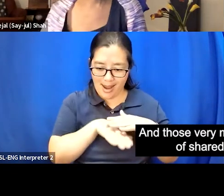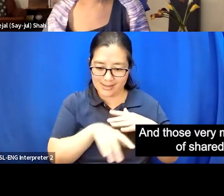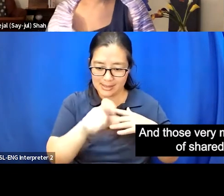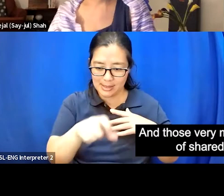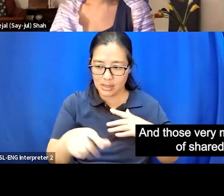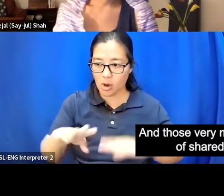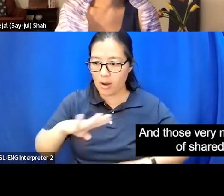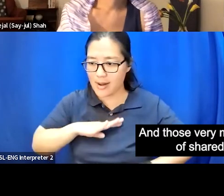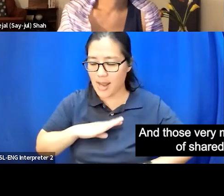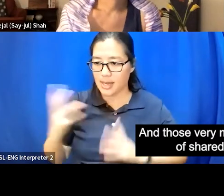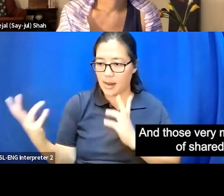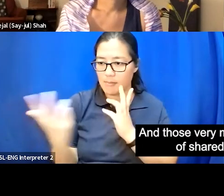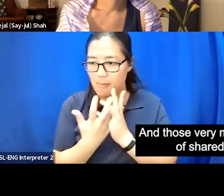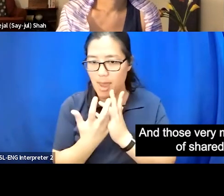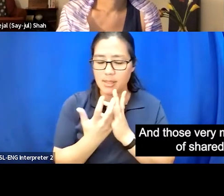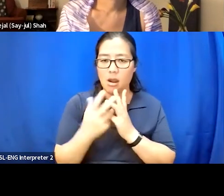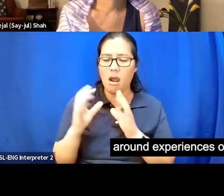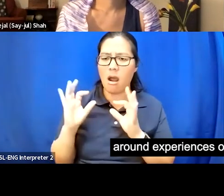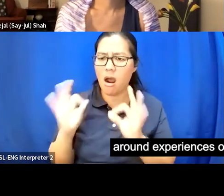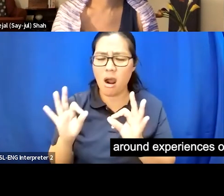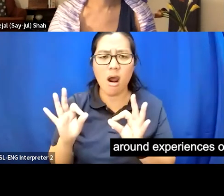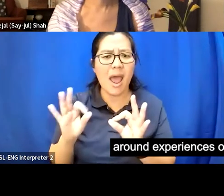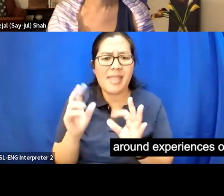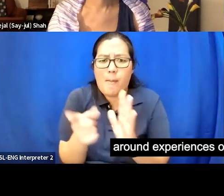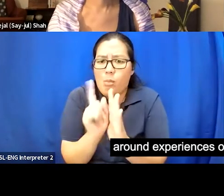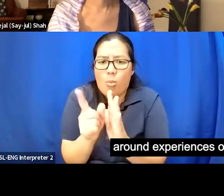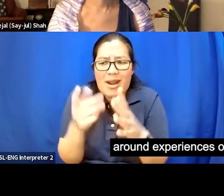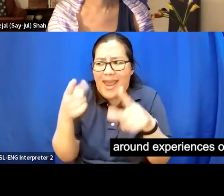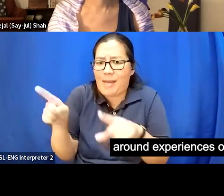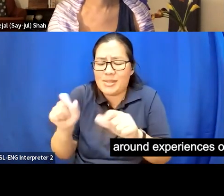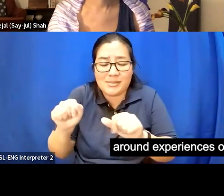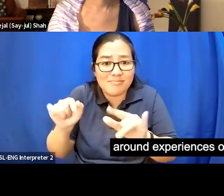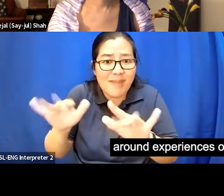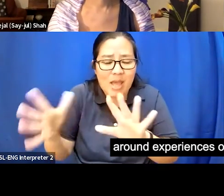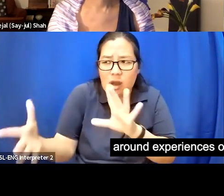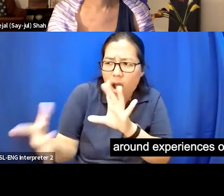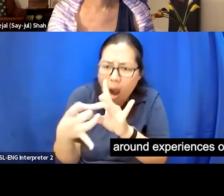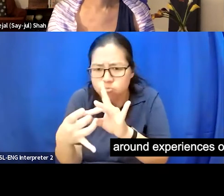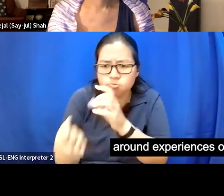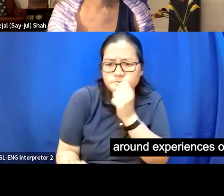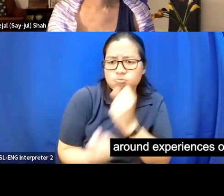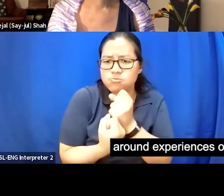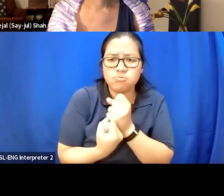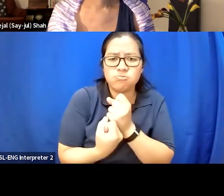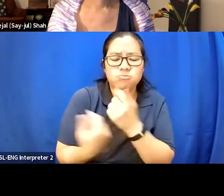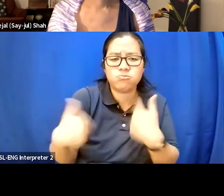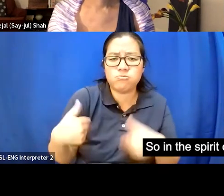very magical moments of shared solidarity around experiences of access and ableism. So